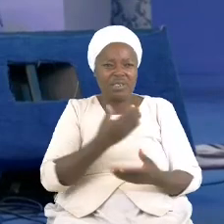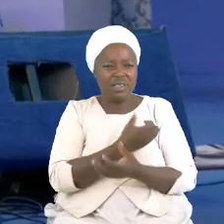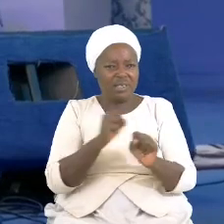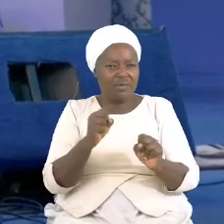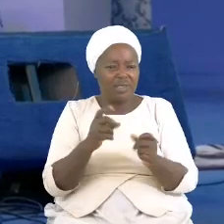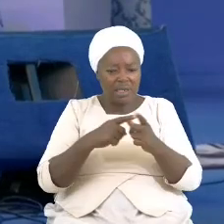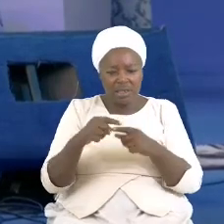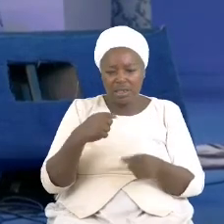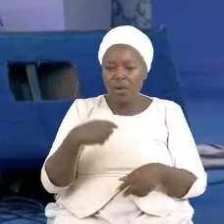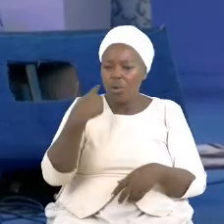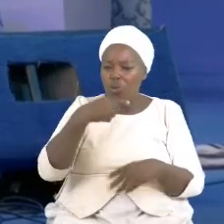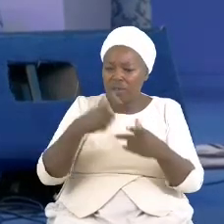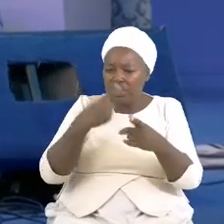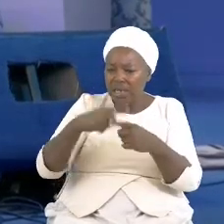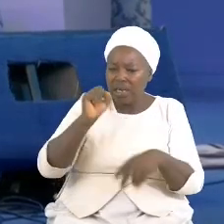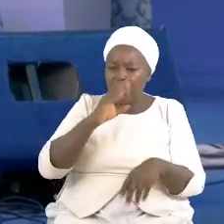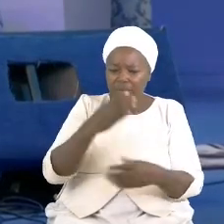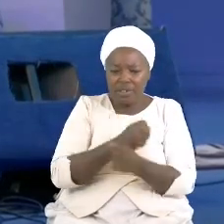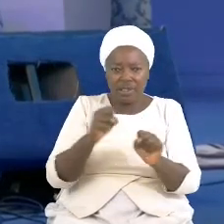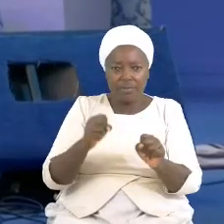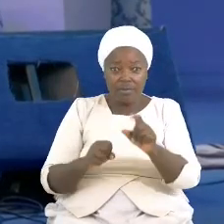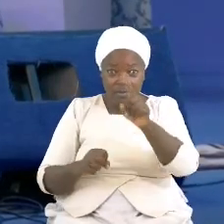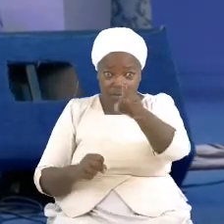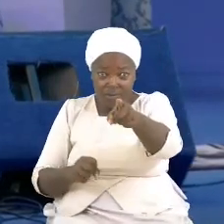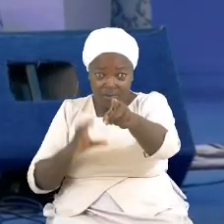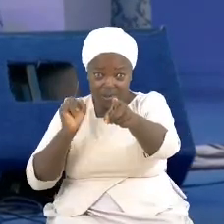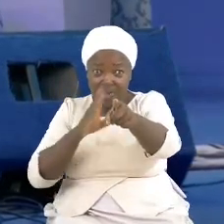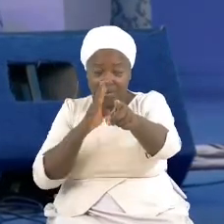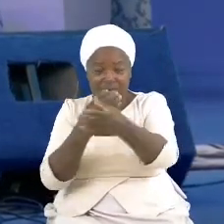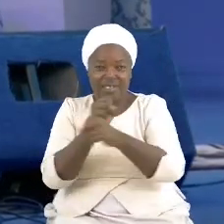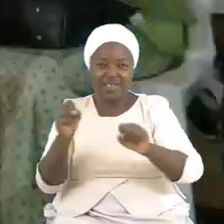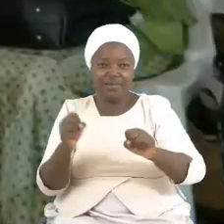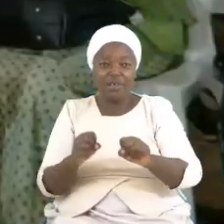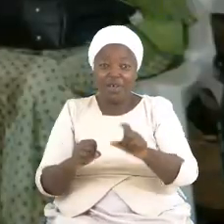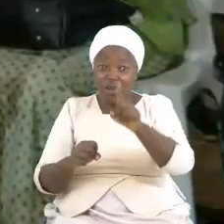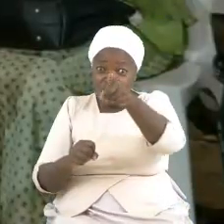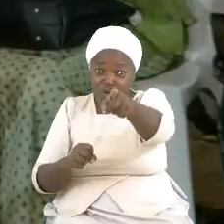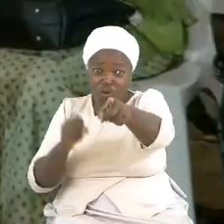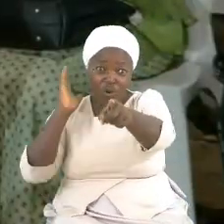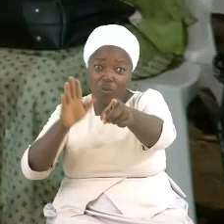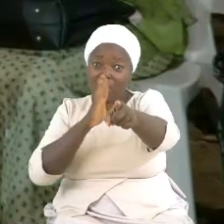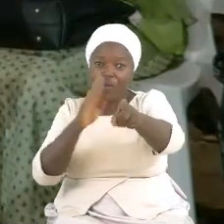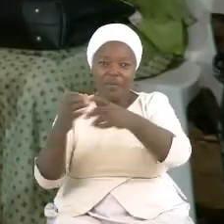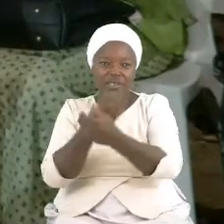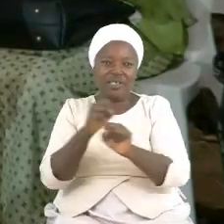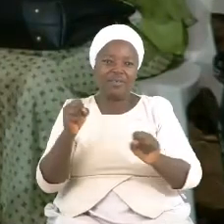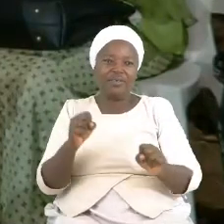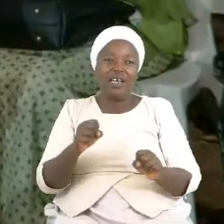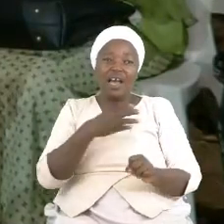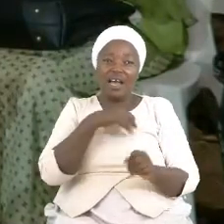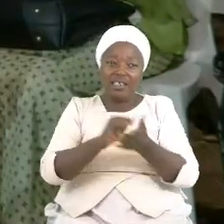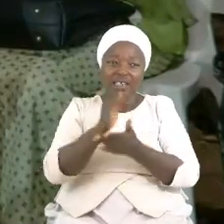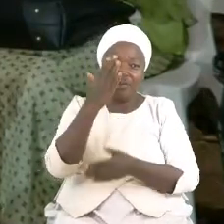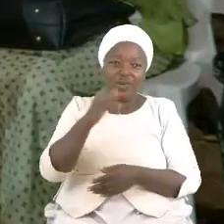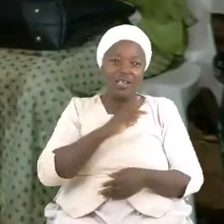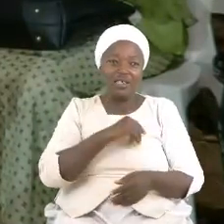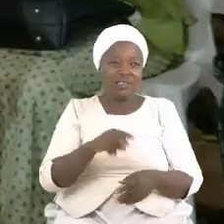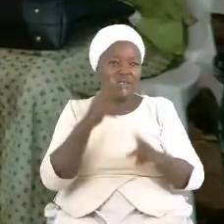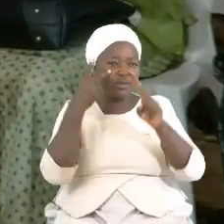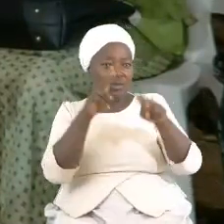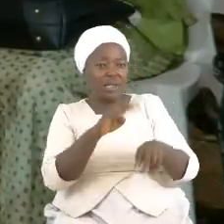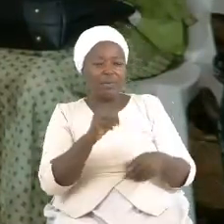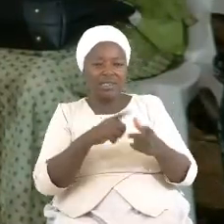saved?" You can be saved. You will be saved. That's why he beheld them and said